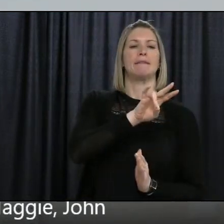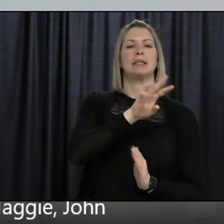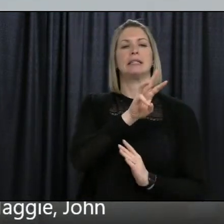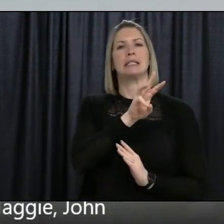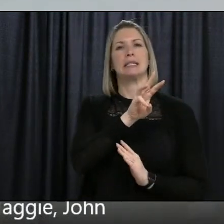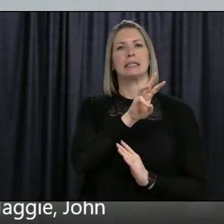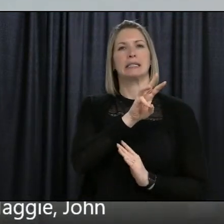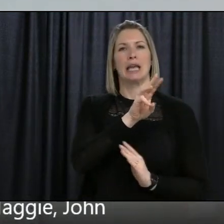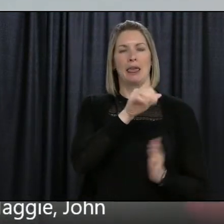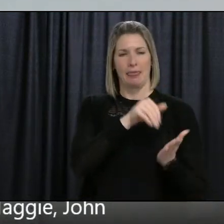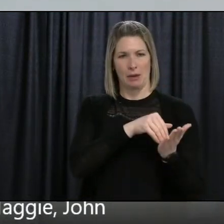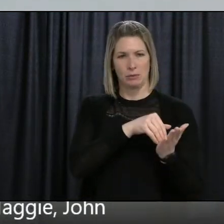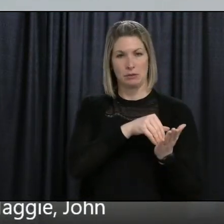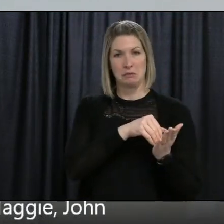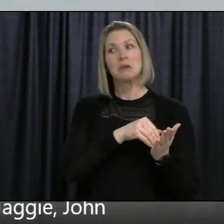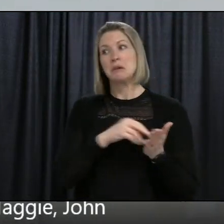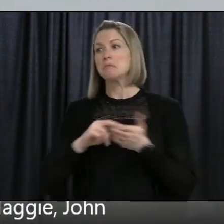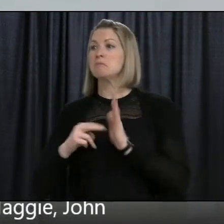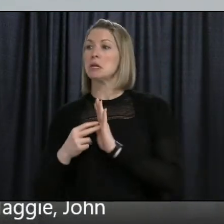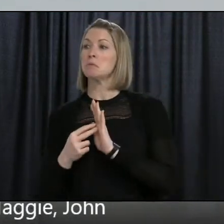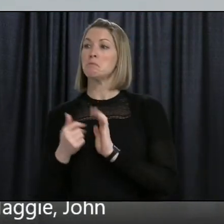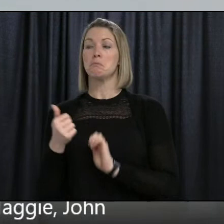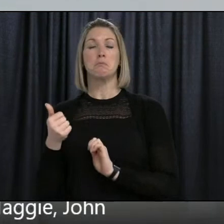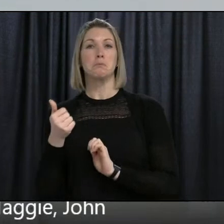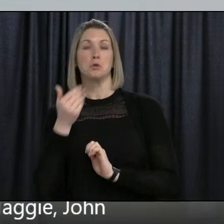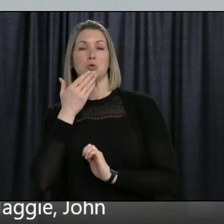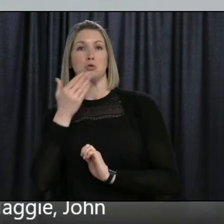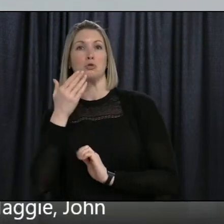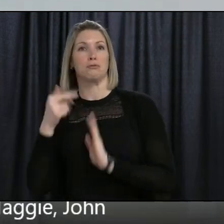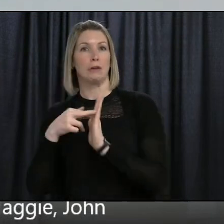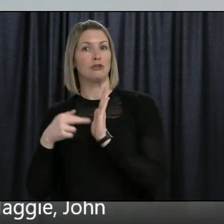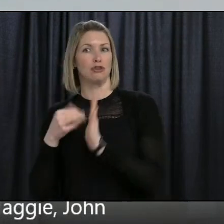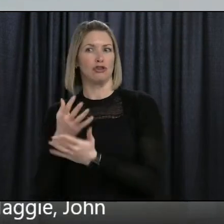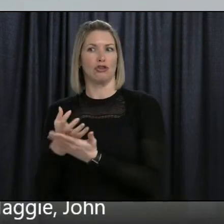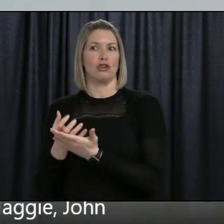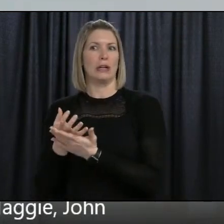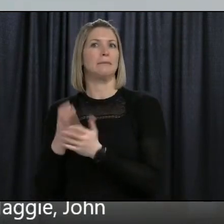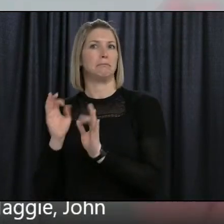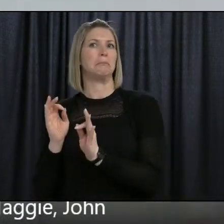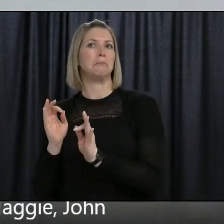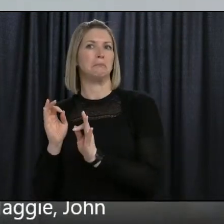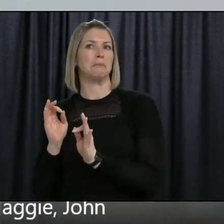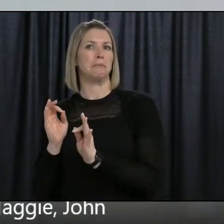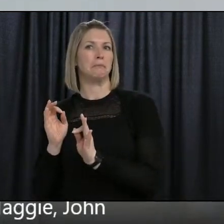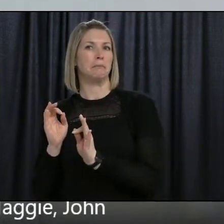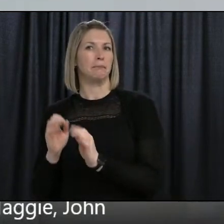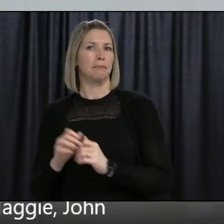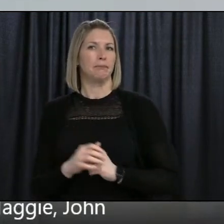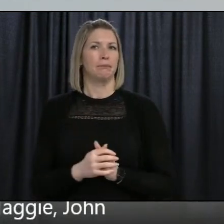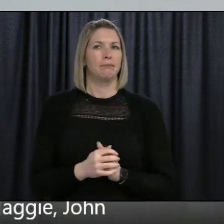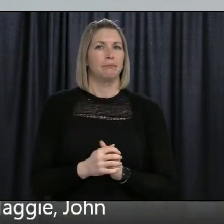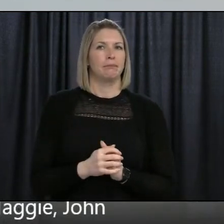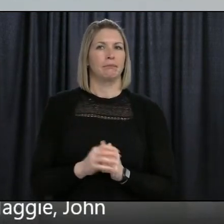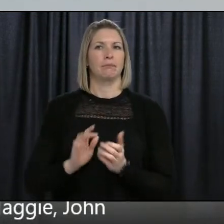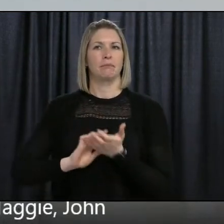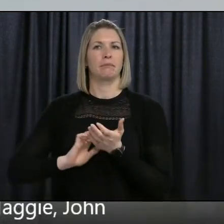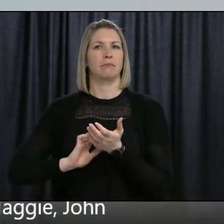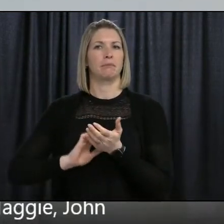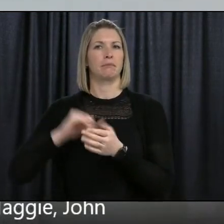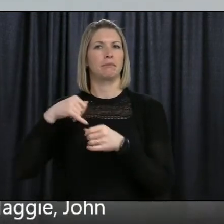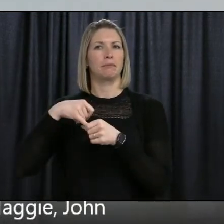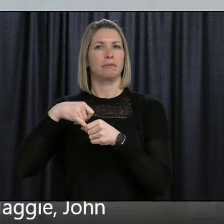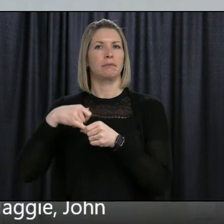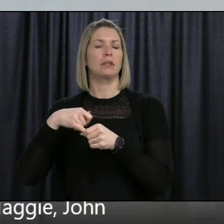and J&J and Merck allying almost in a wartime scenario where they're